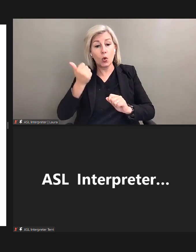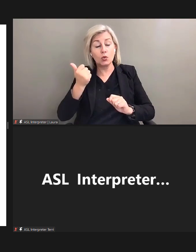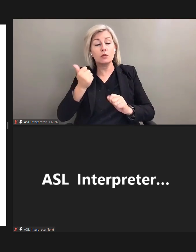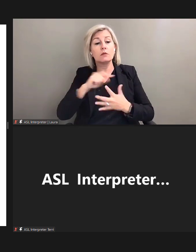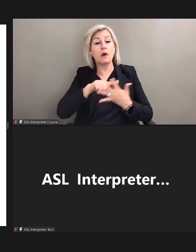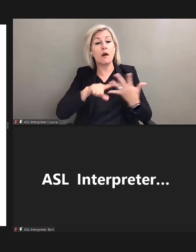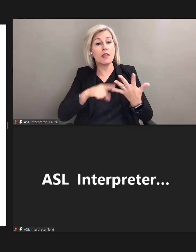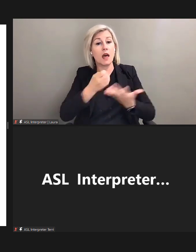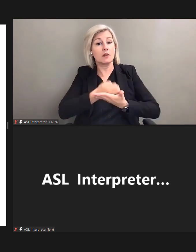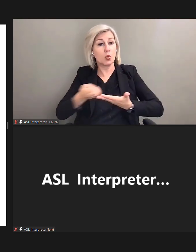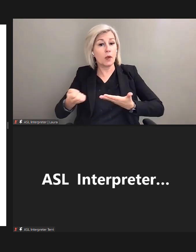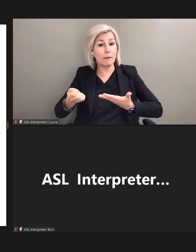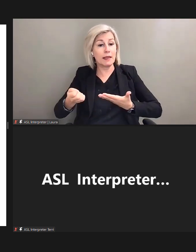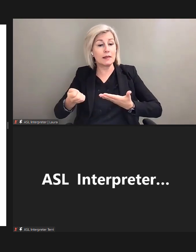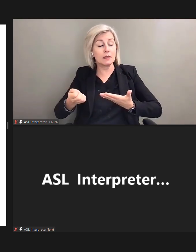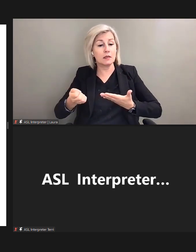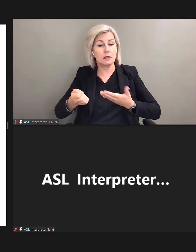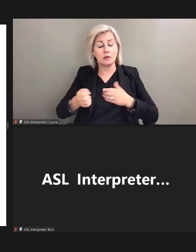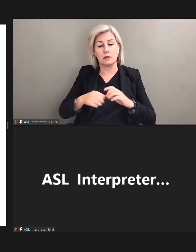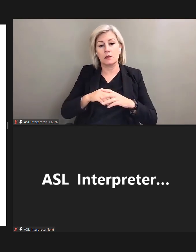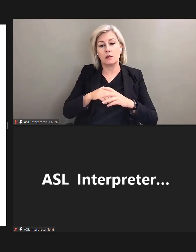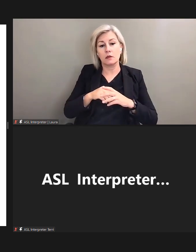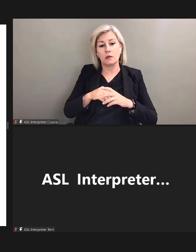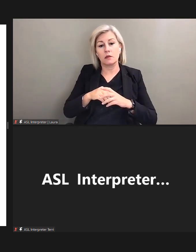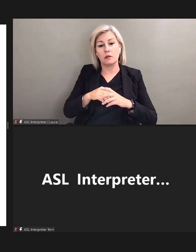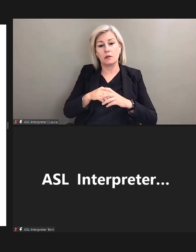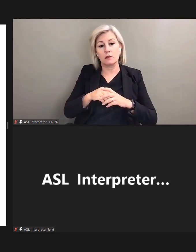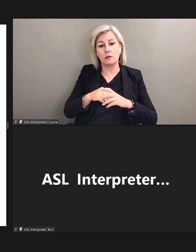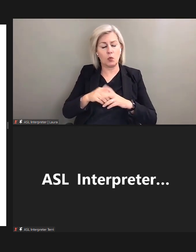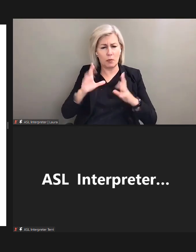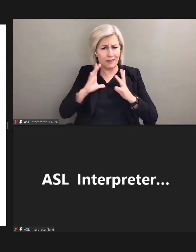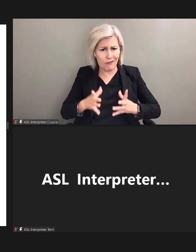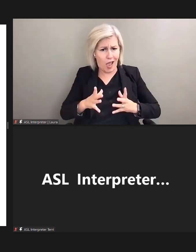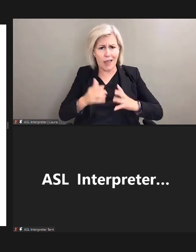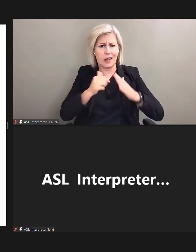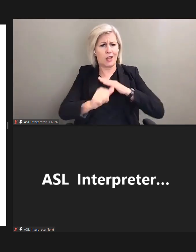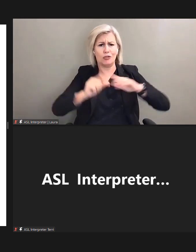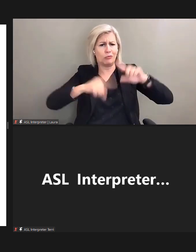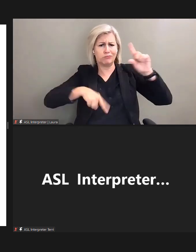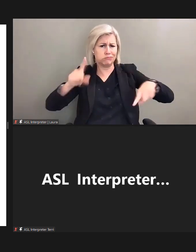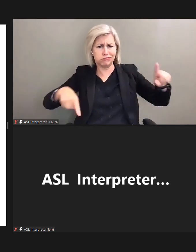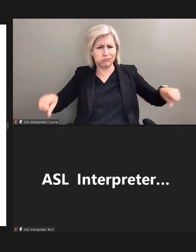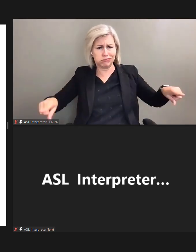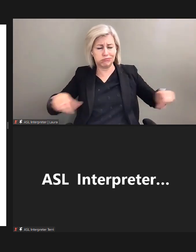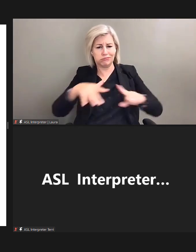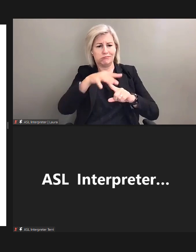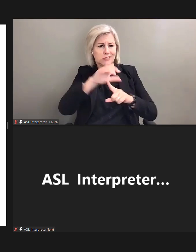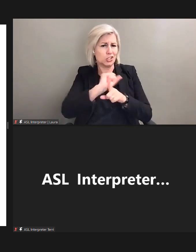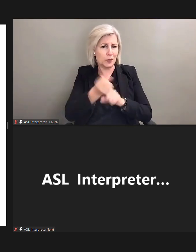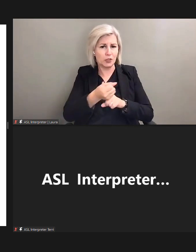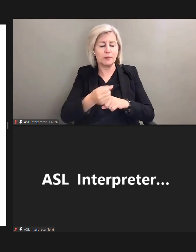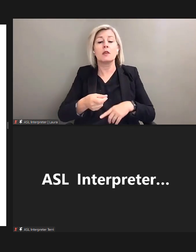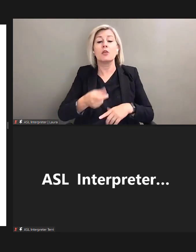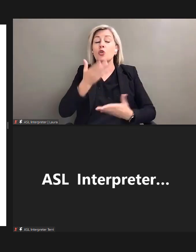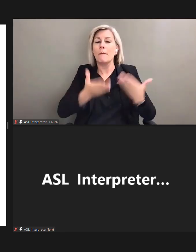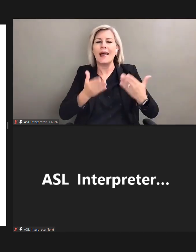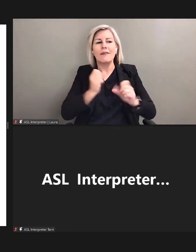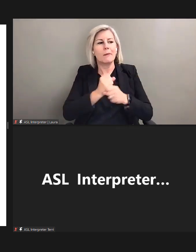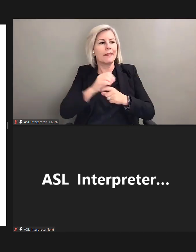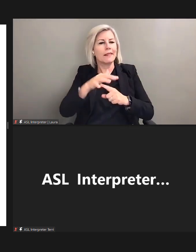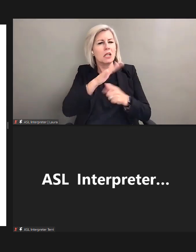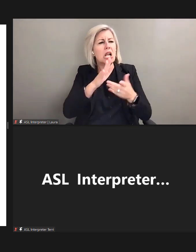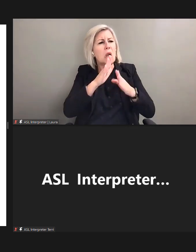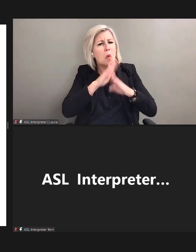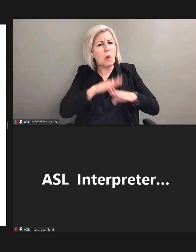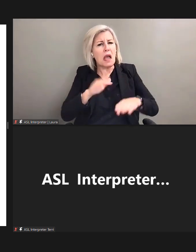these pieces of equipment that you can get will work fine under these various conditions. You may have to quiet the environment